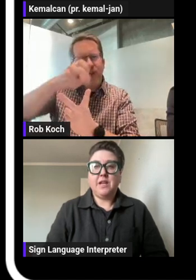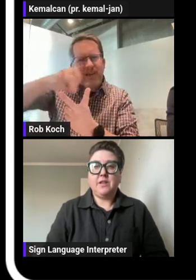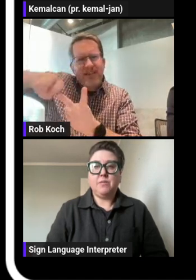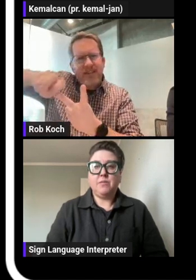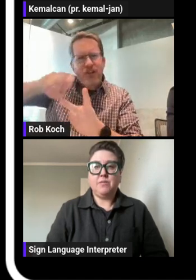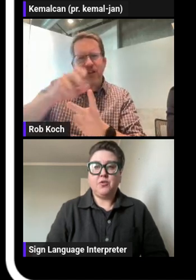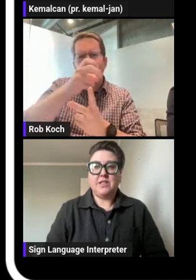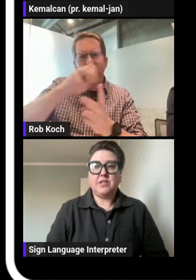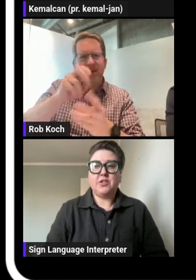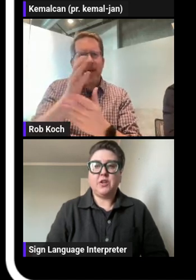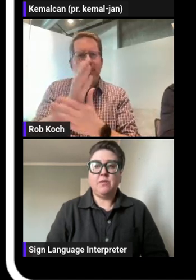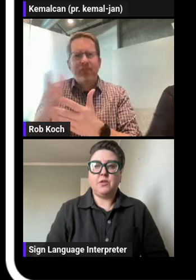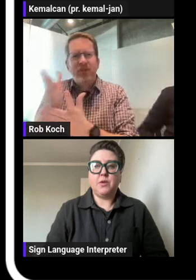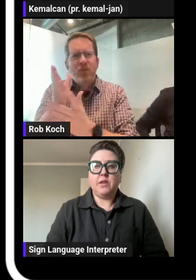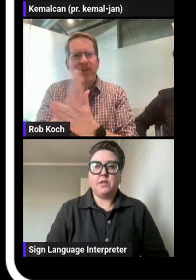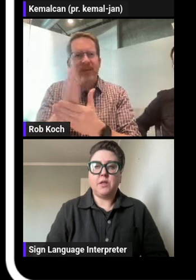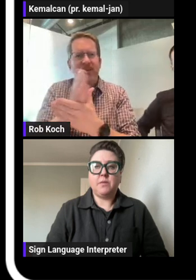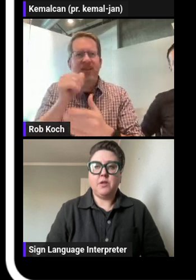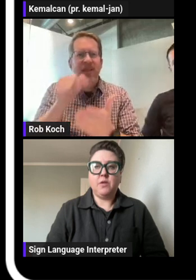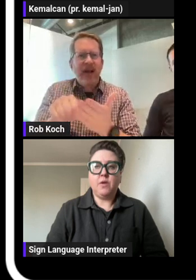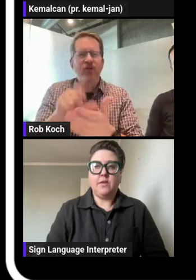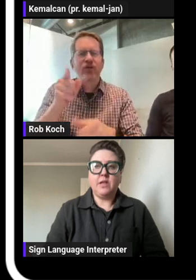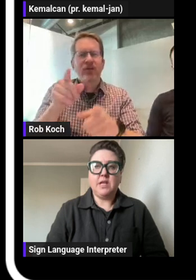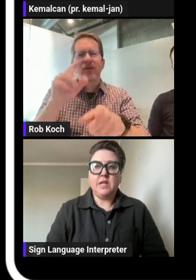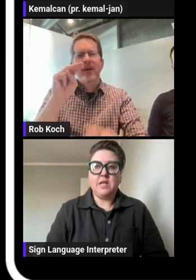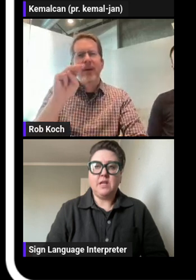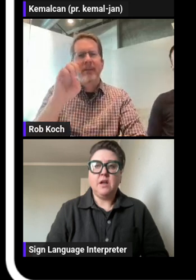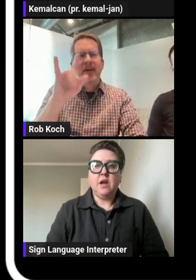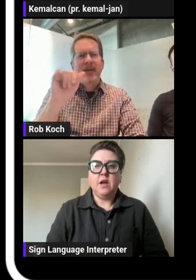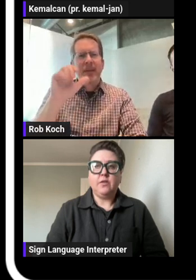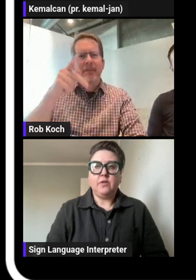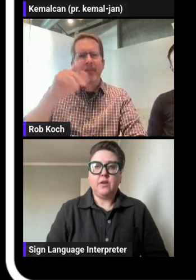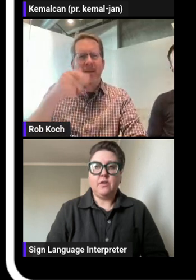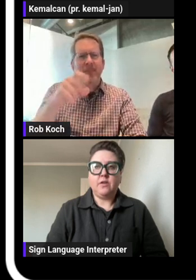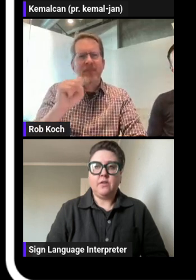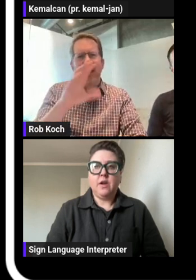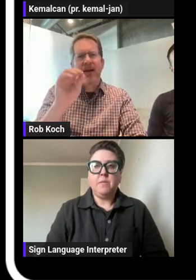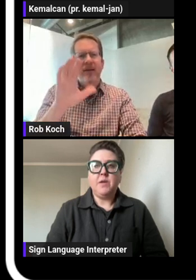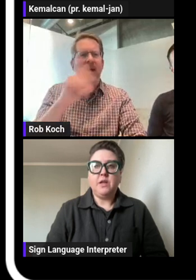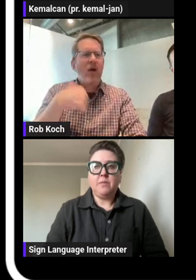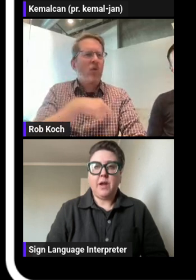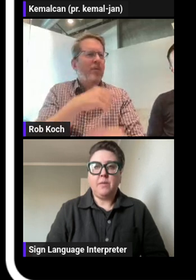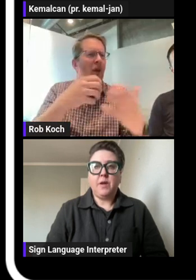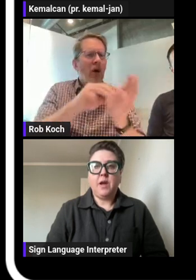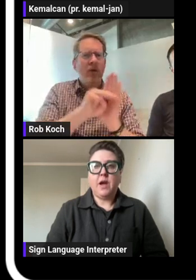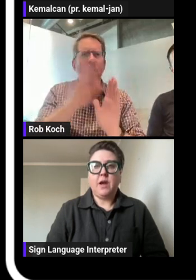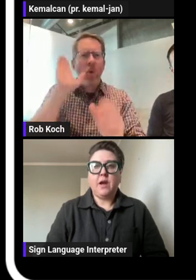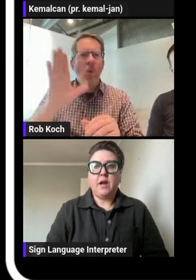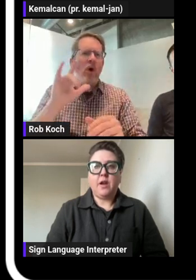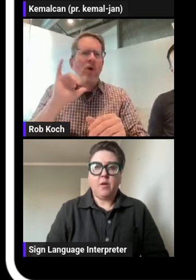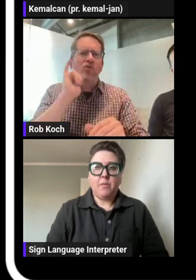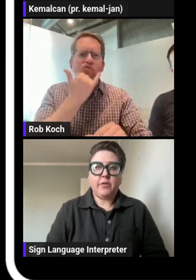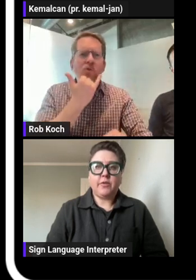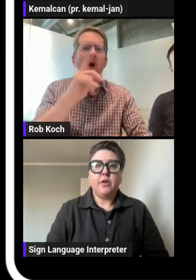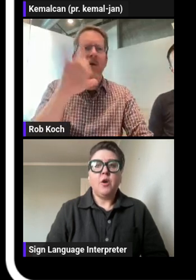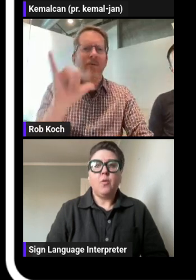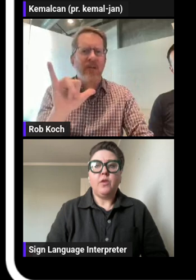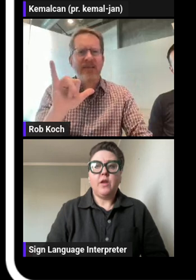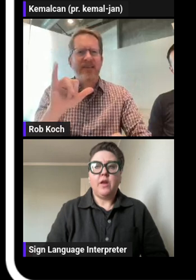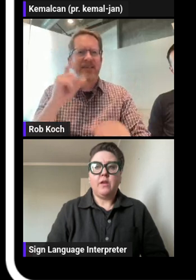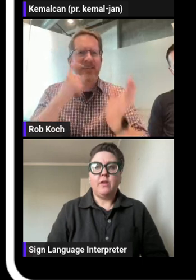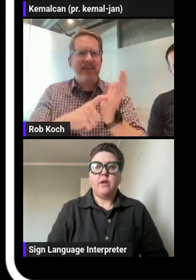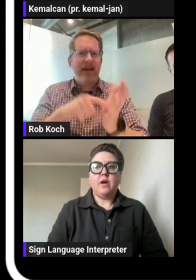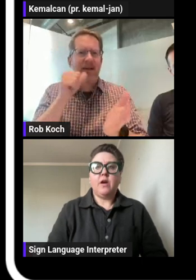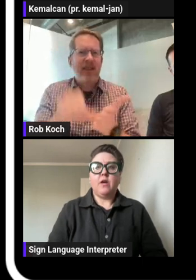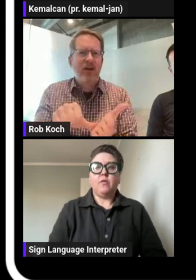you're making the transition between the W and the E and those letters, MediaPipe and our model